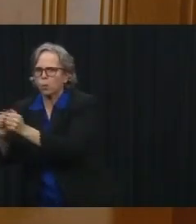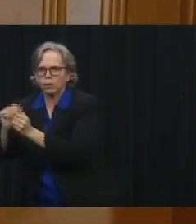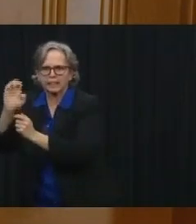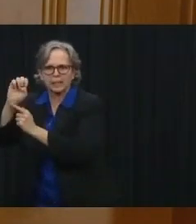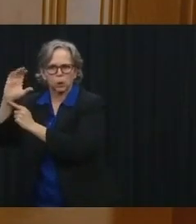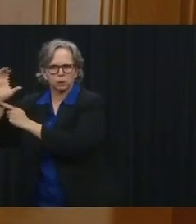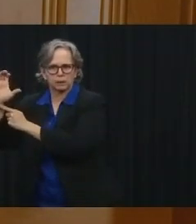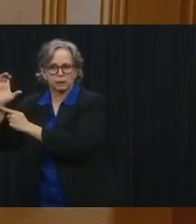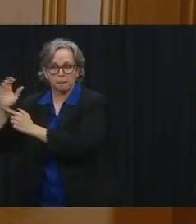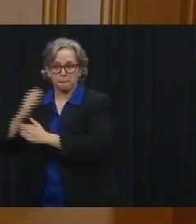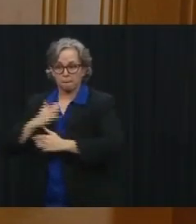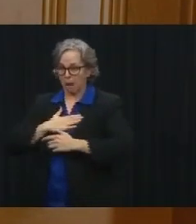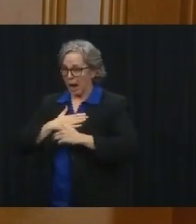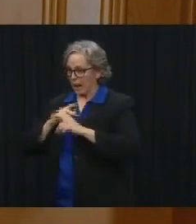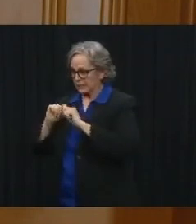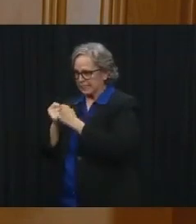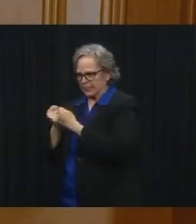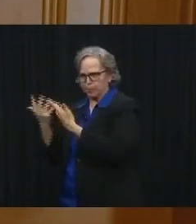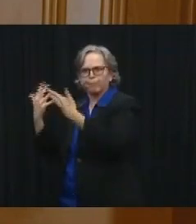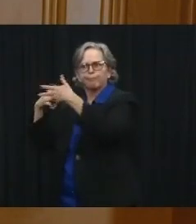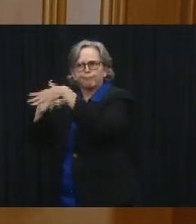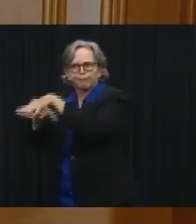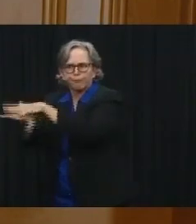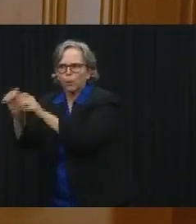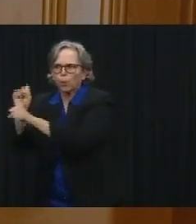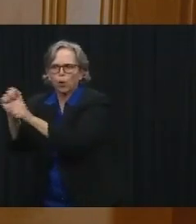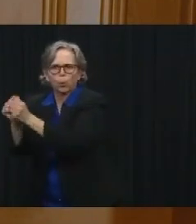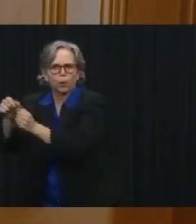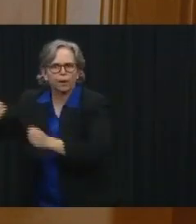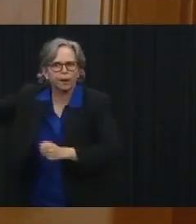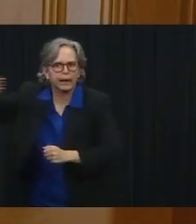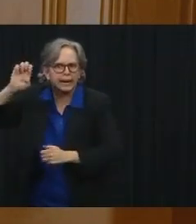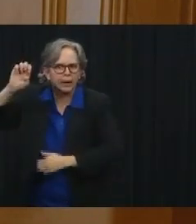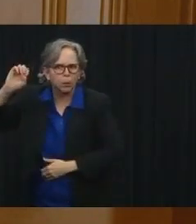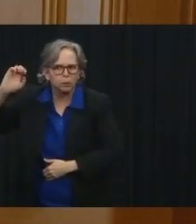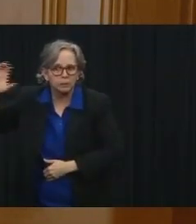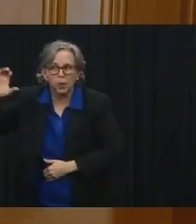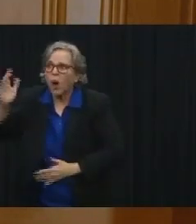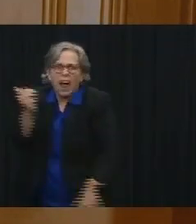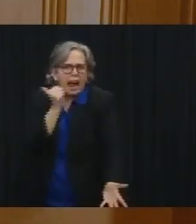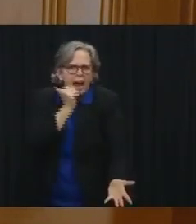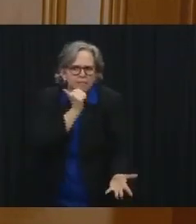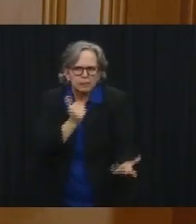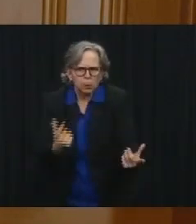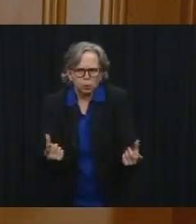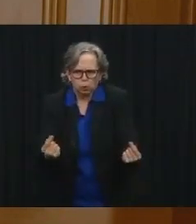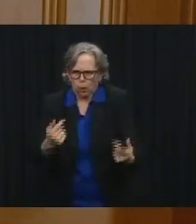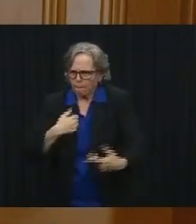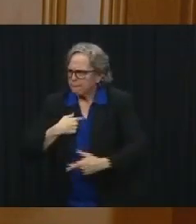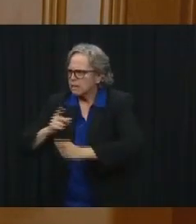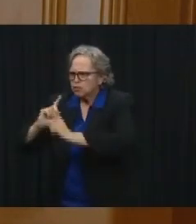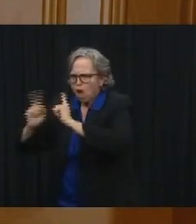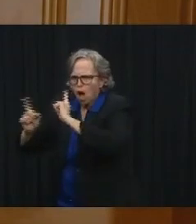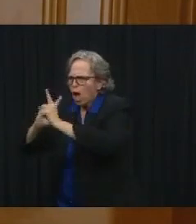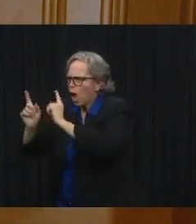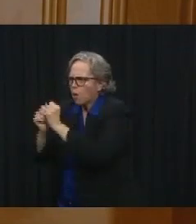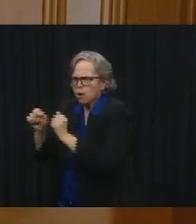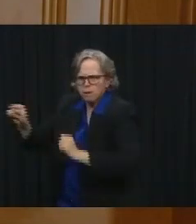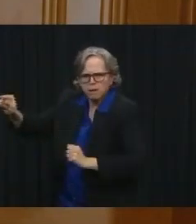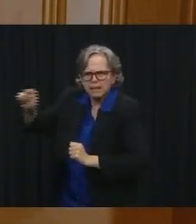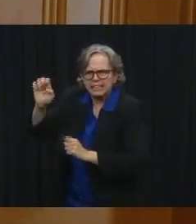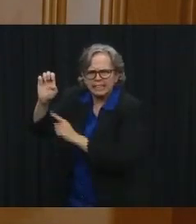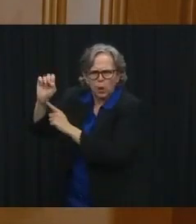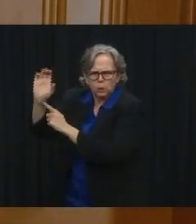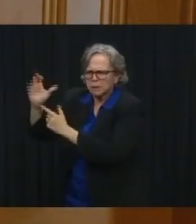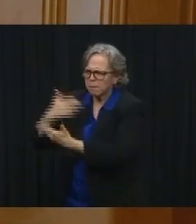there. And each day I'm able, as I did this morning, to talk directly to them and get an update